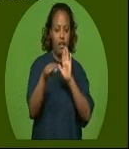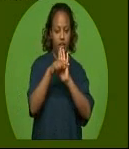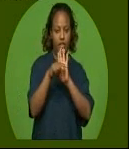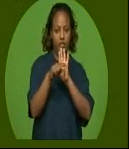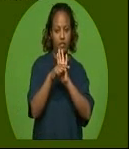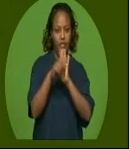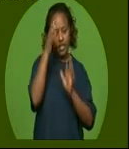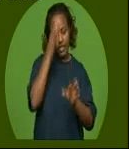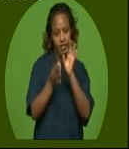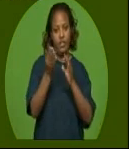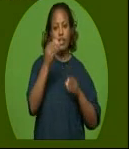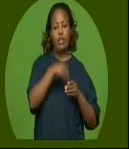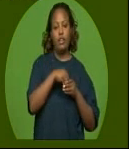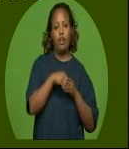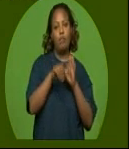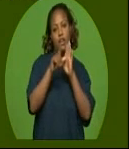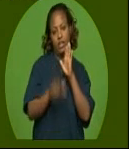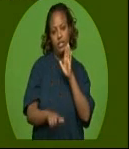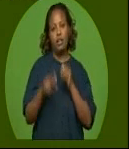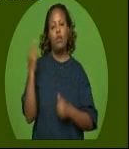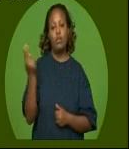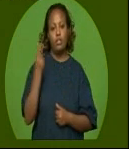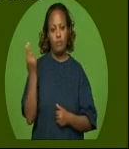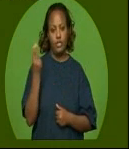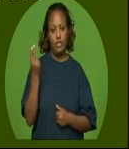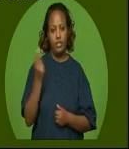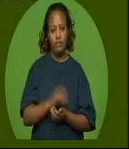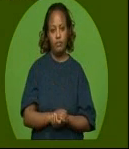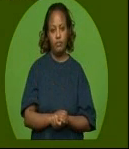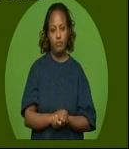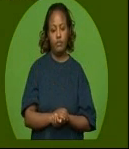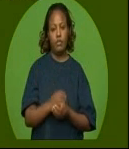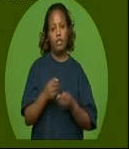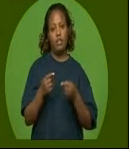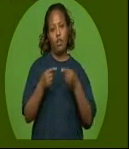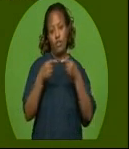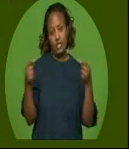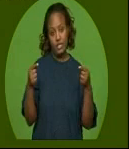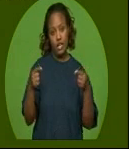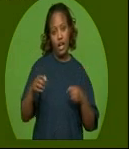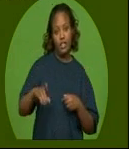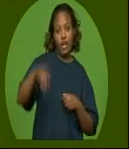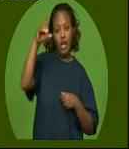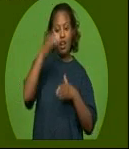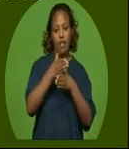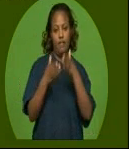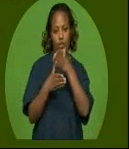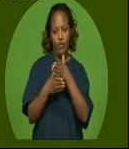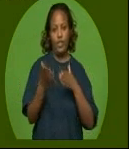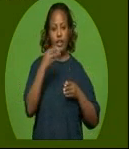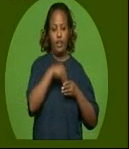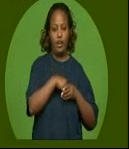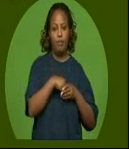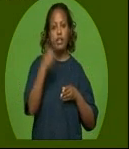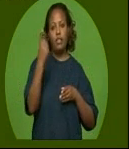be negative if income is less than consumption. Conversely, at high levels